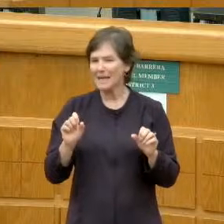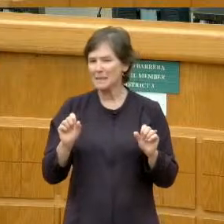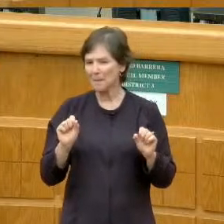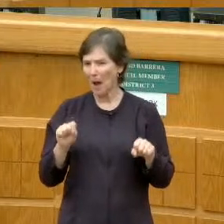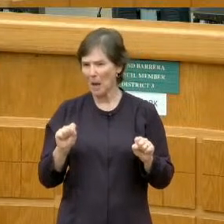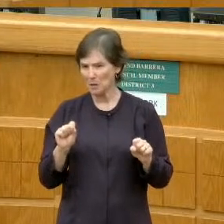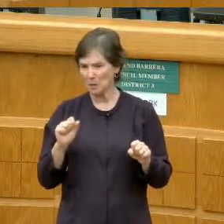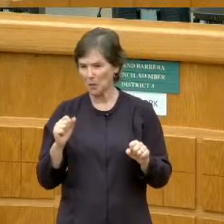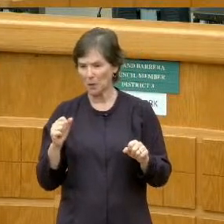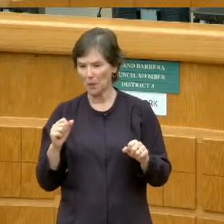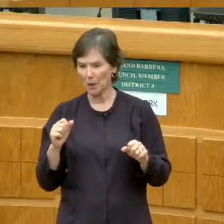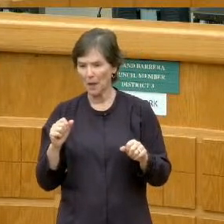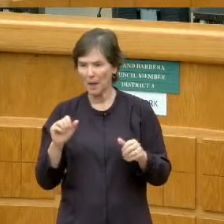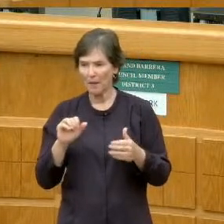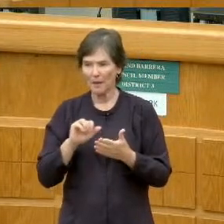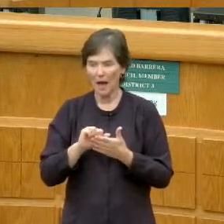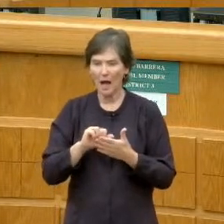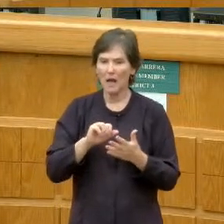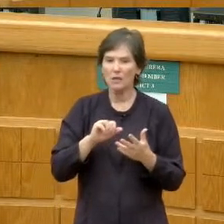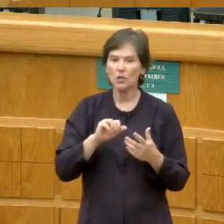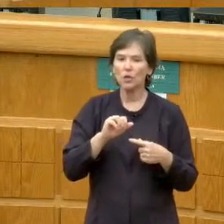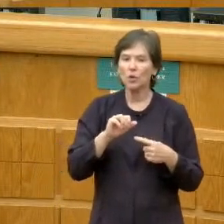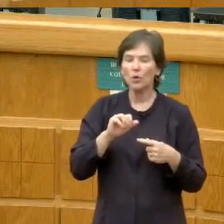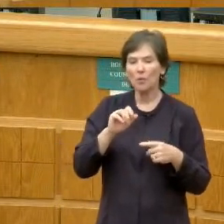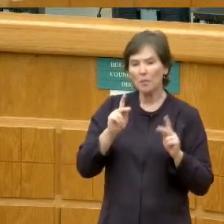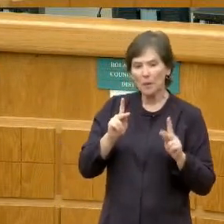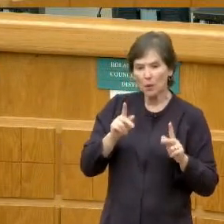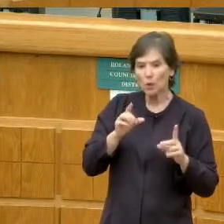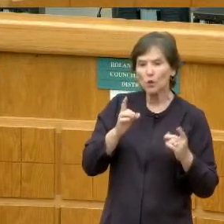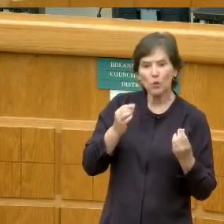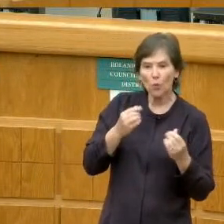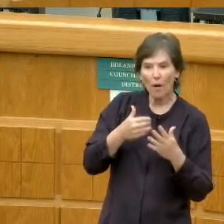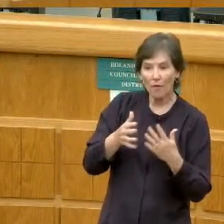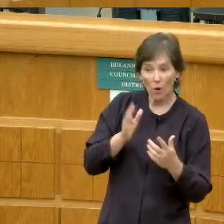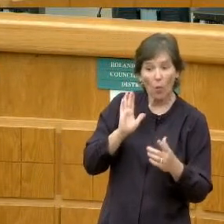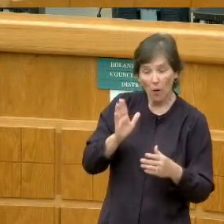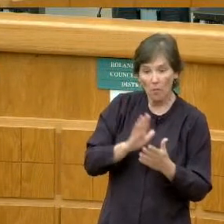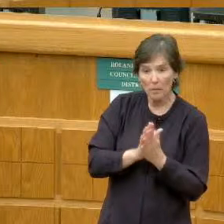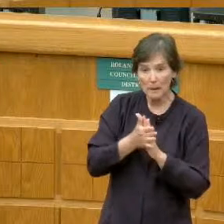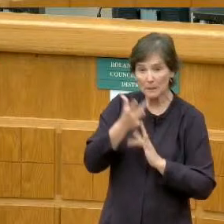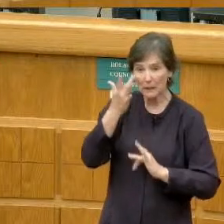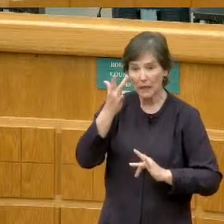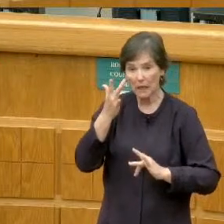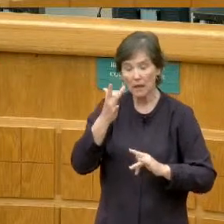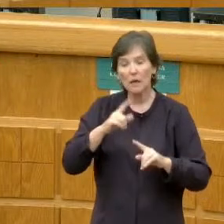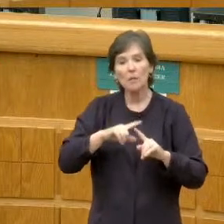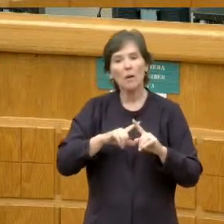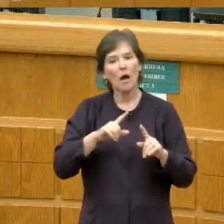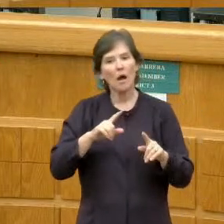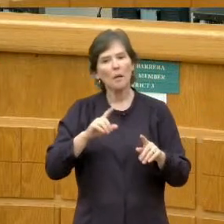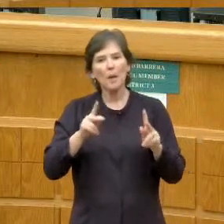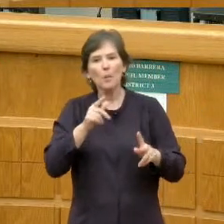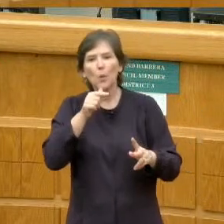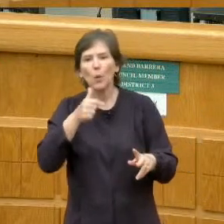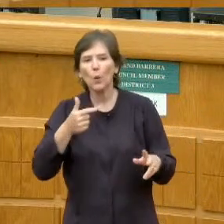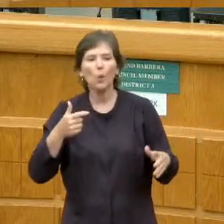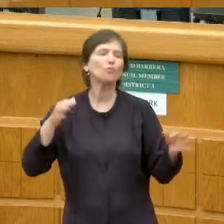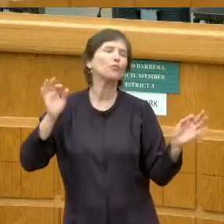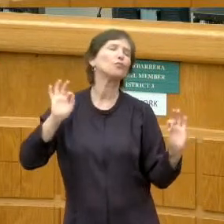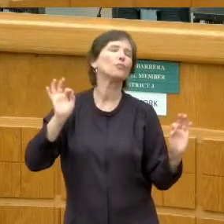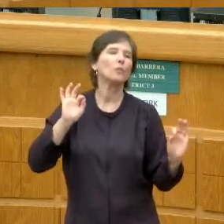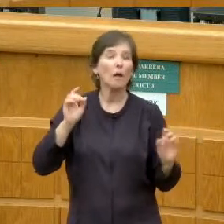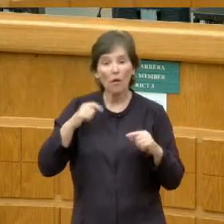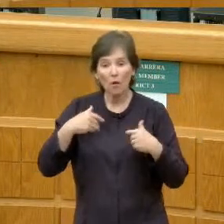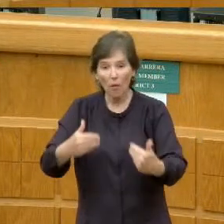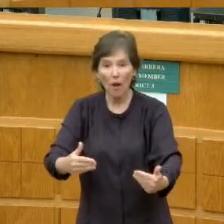an unnecessary risk that causes that fumble, or that ball in the net, or that ball to be